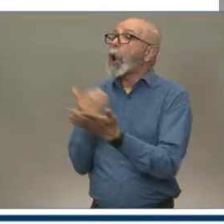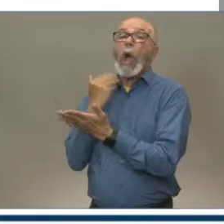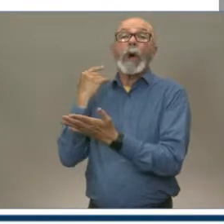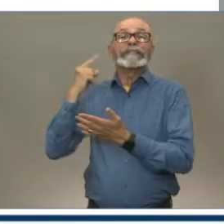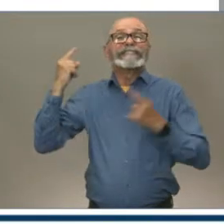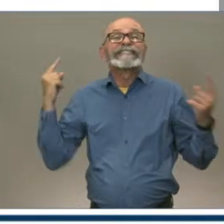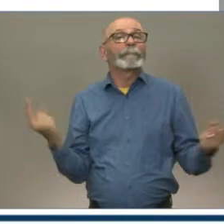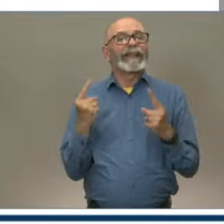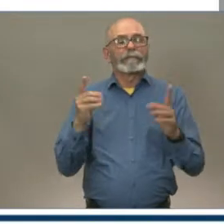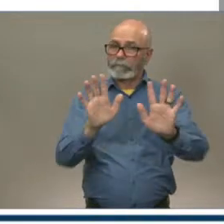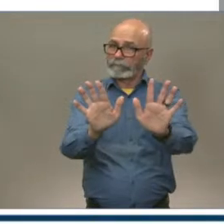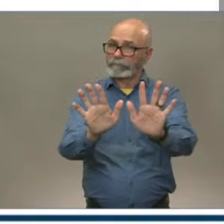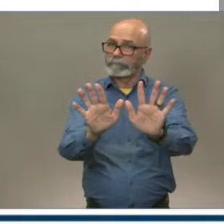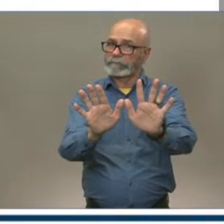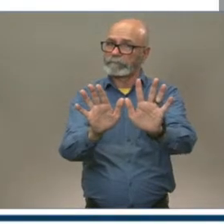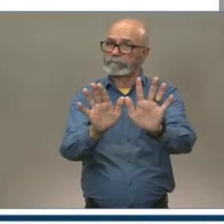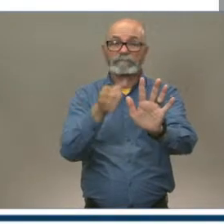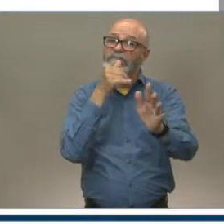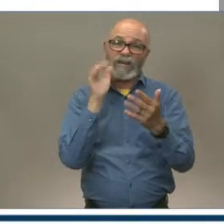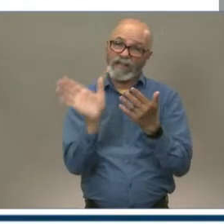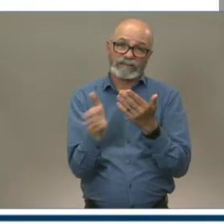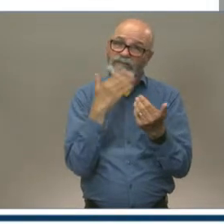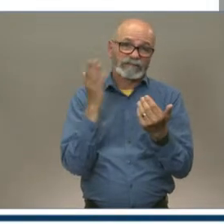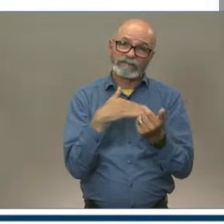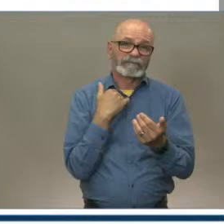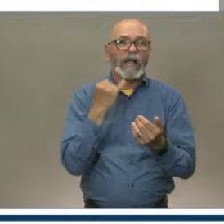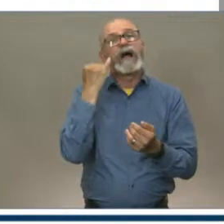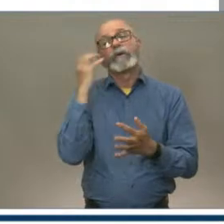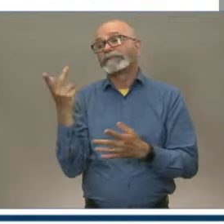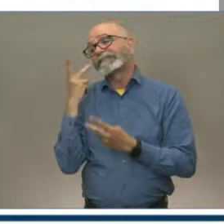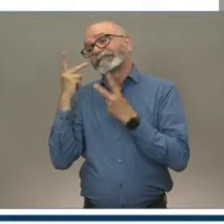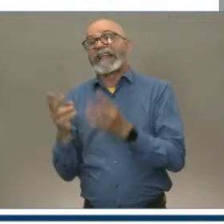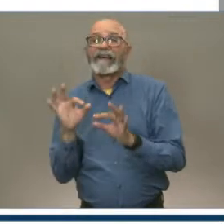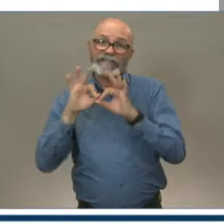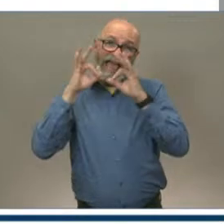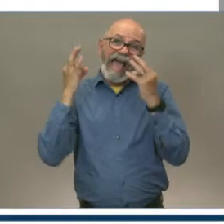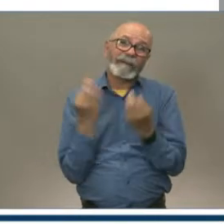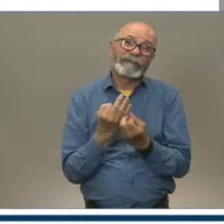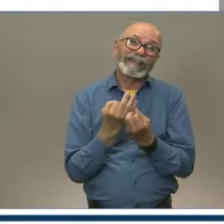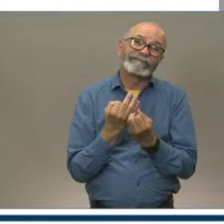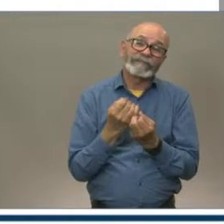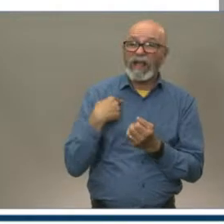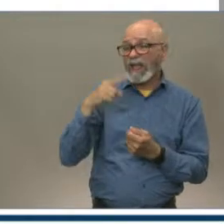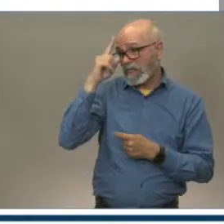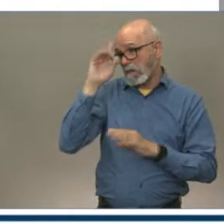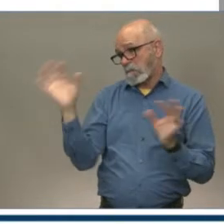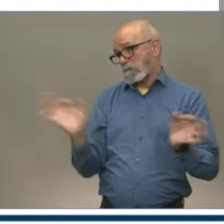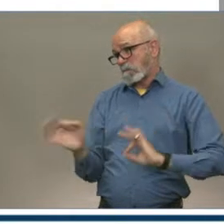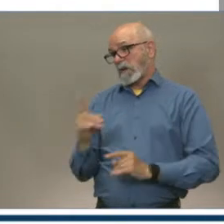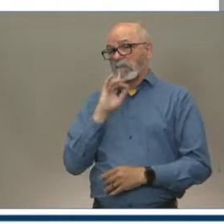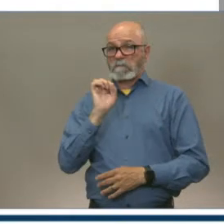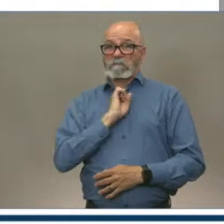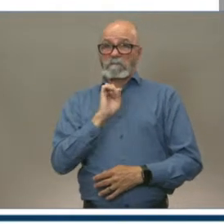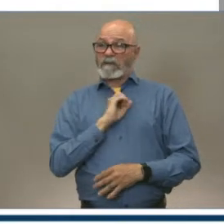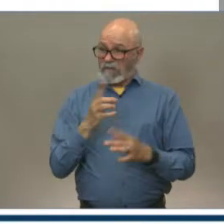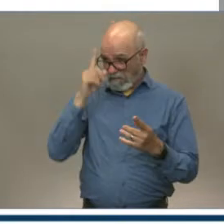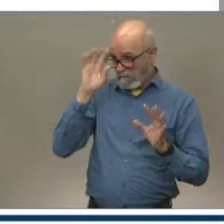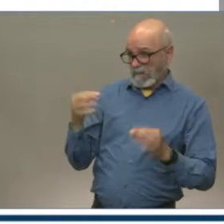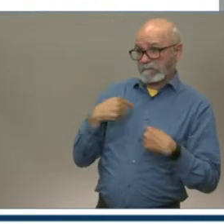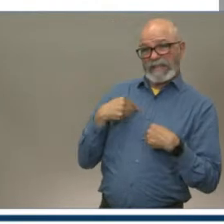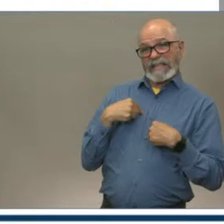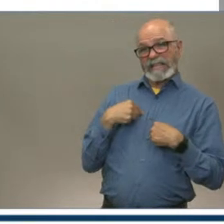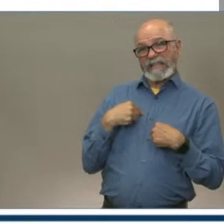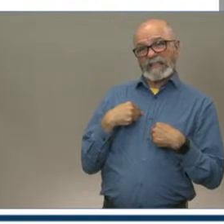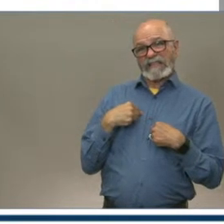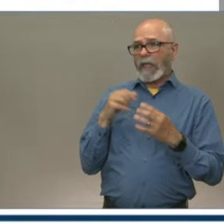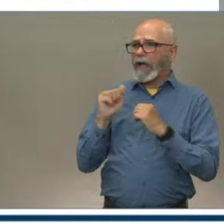that you cannot leave your community to visit loved ones, or even worse, that you cannot visit your mother on Mother's Day. But we've put these